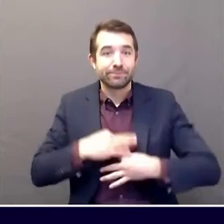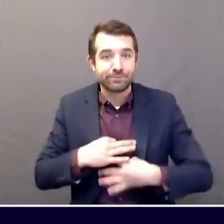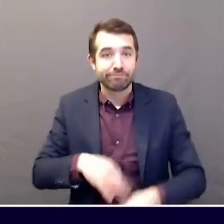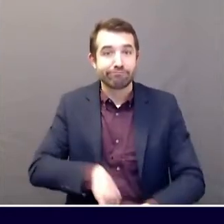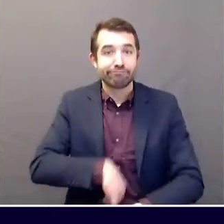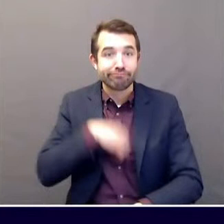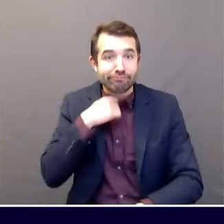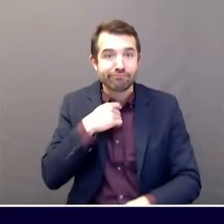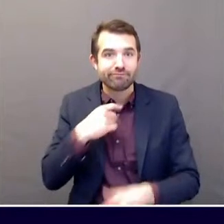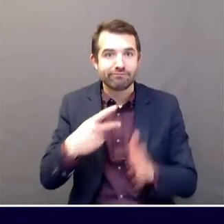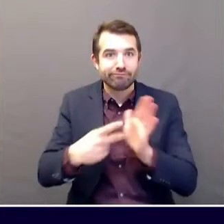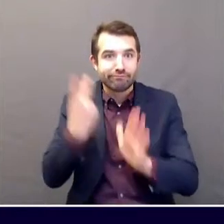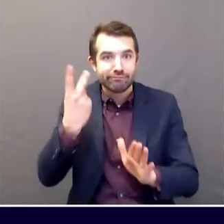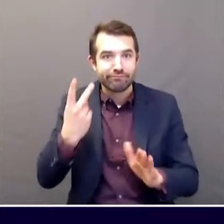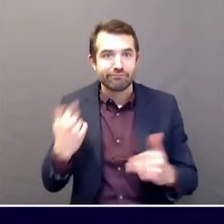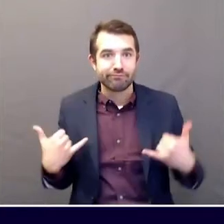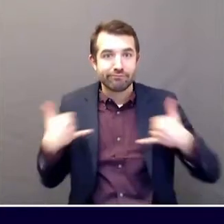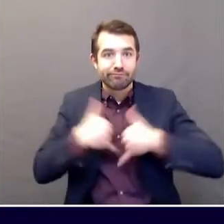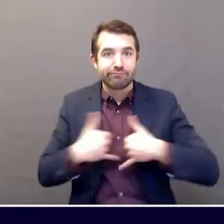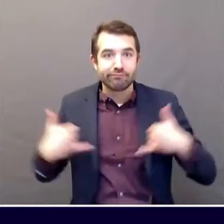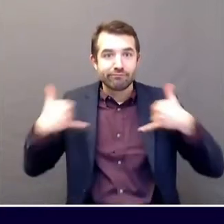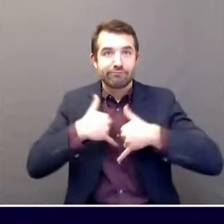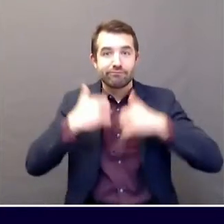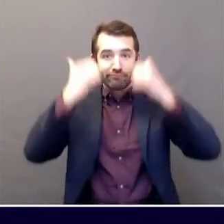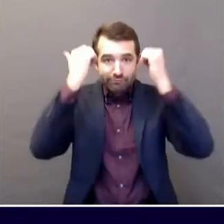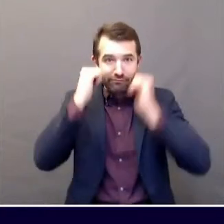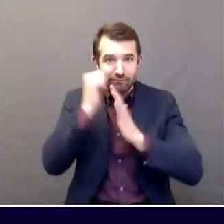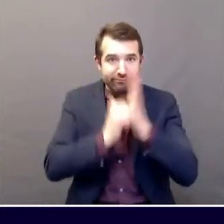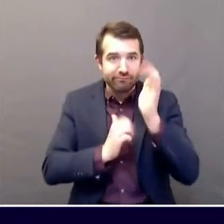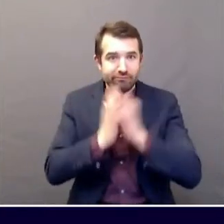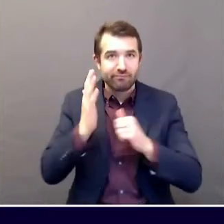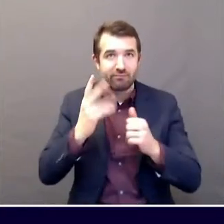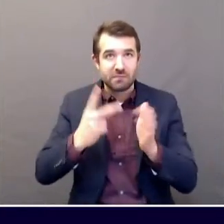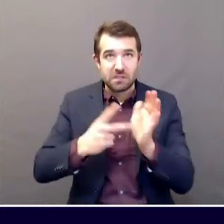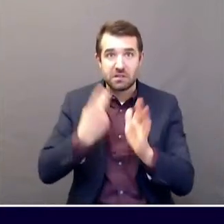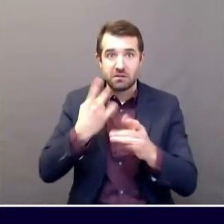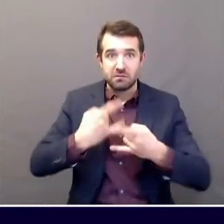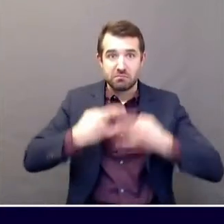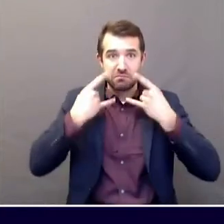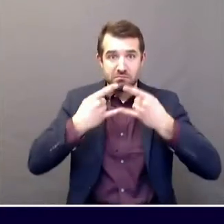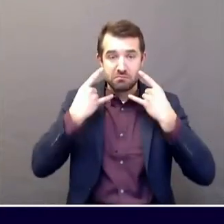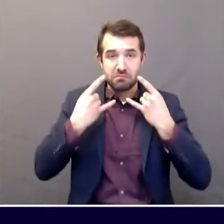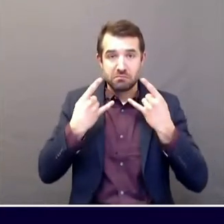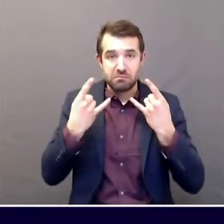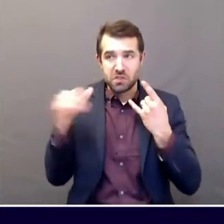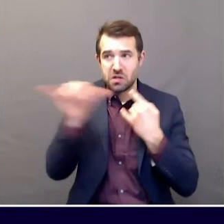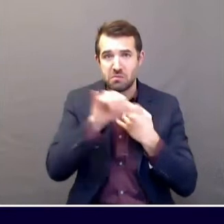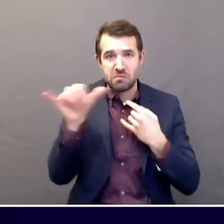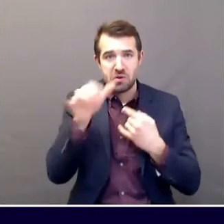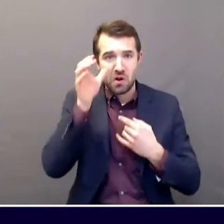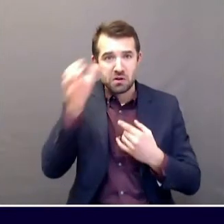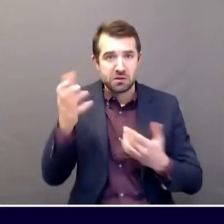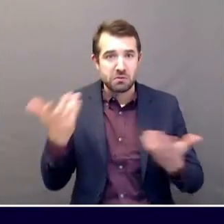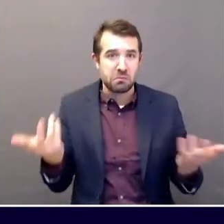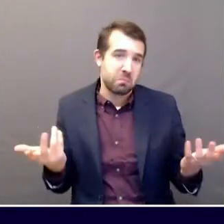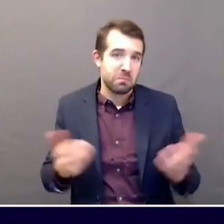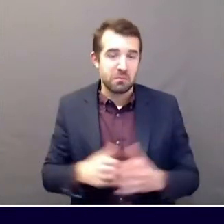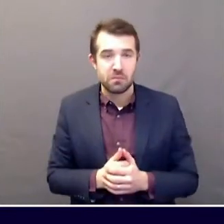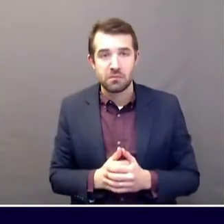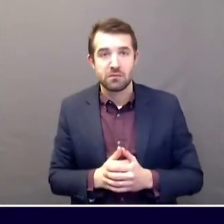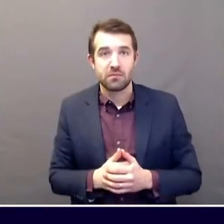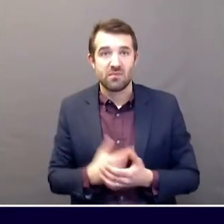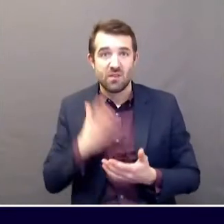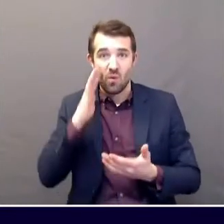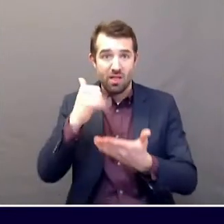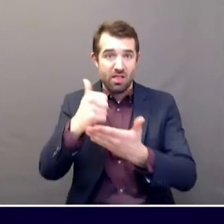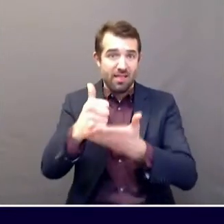times. Wearing two masks is in that same category. Does it help? It could. It certainly could. The open question is, what's the